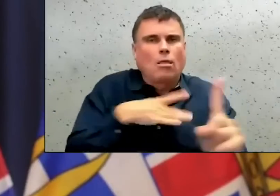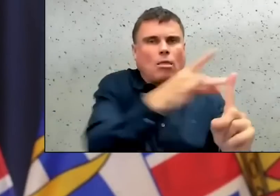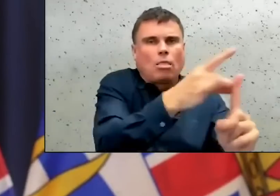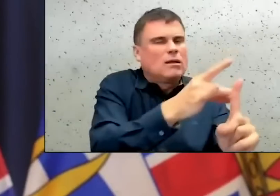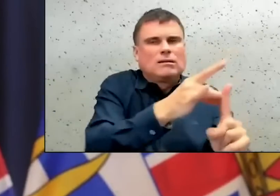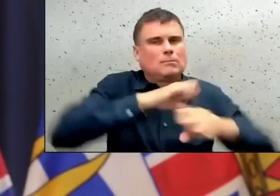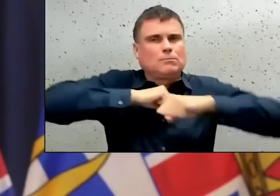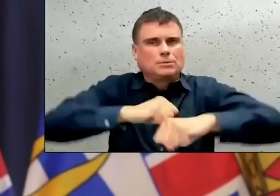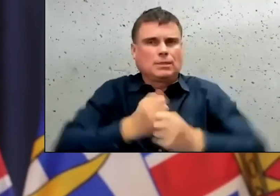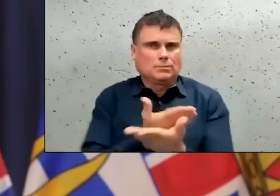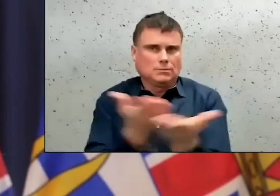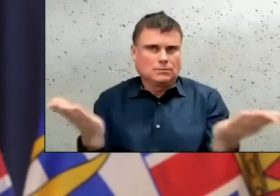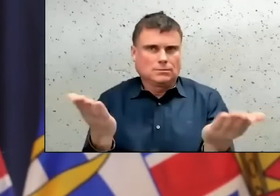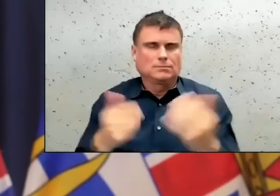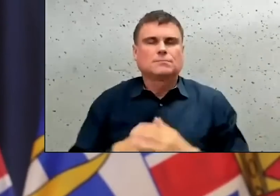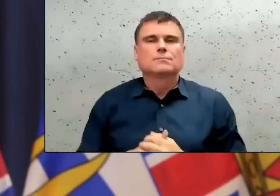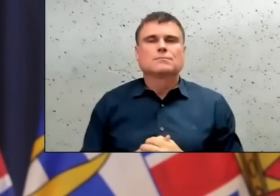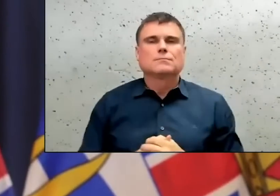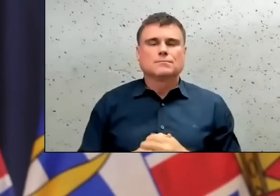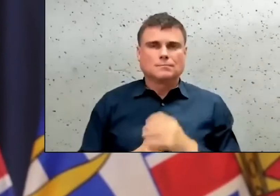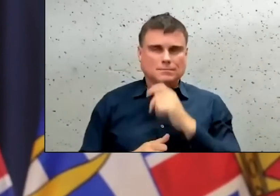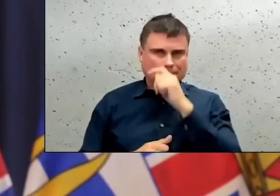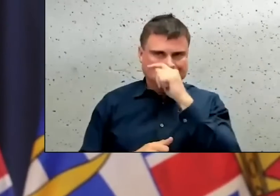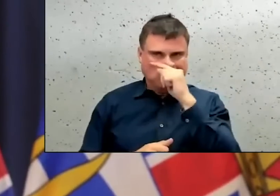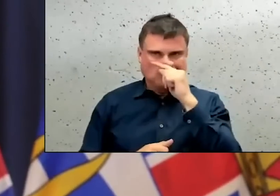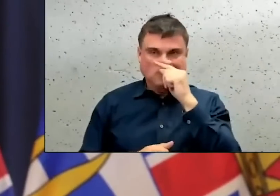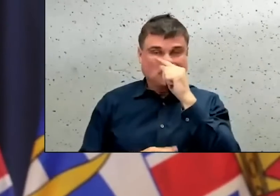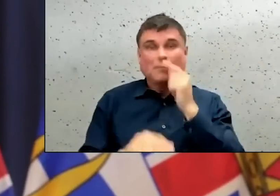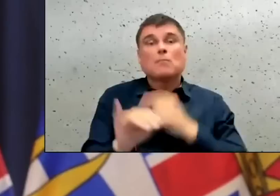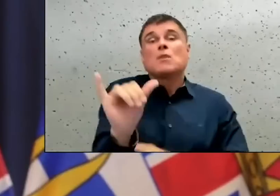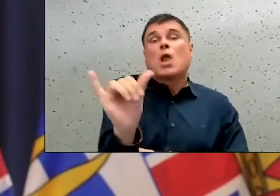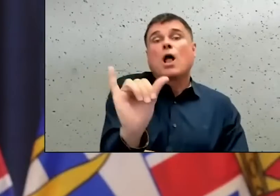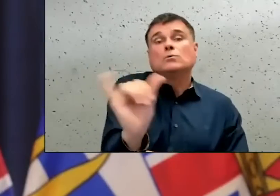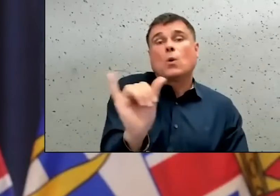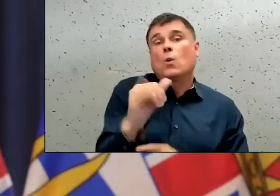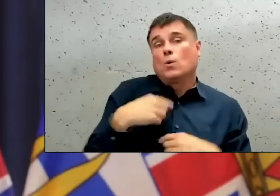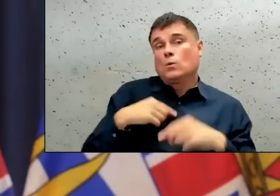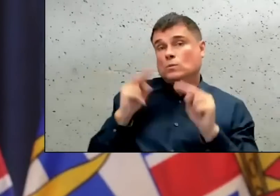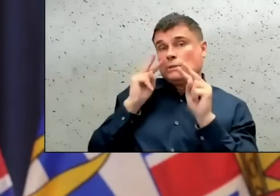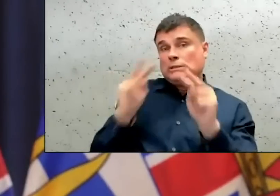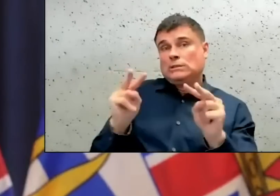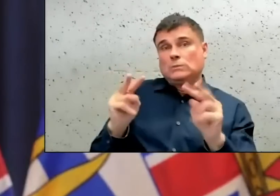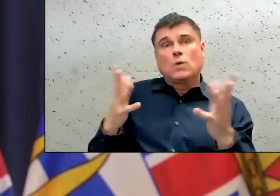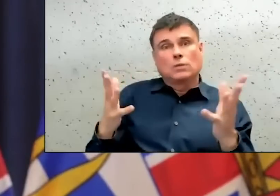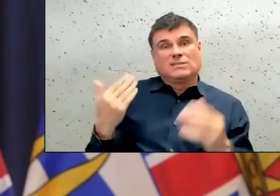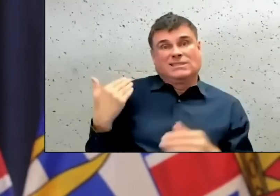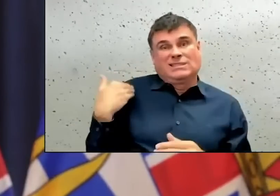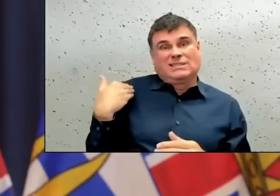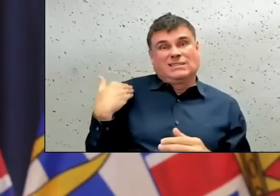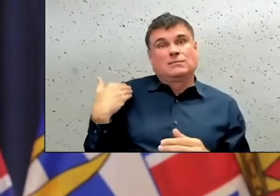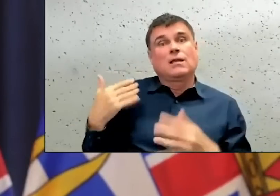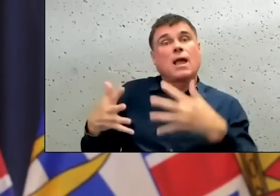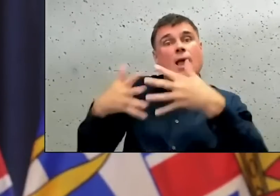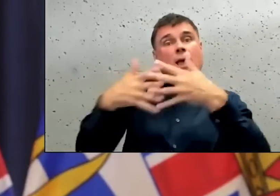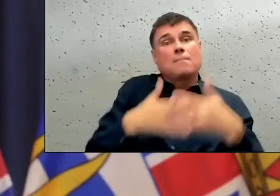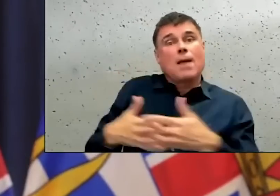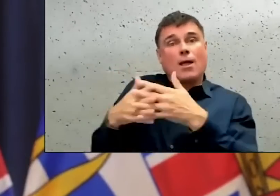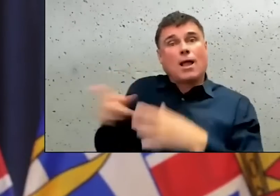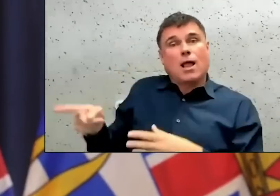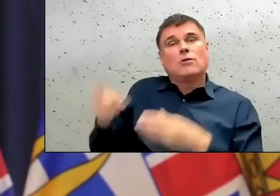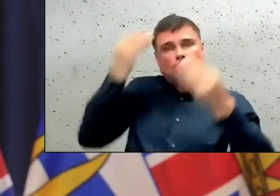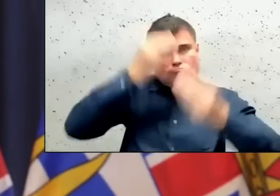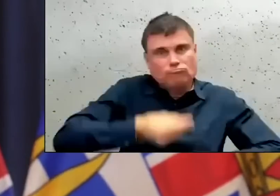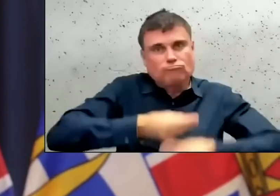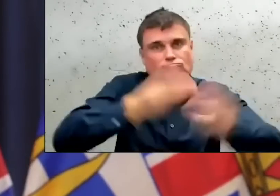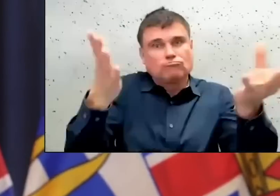As anticipated, we've seen once again the recent announcement from the United States that when it comes to international acceptance of what's